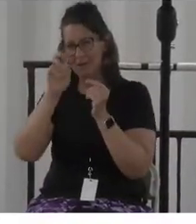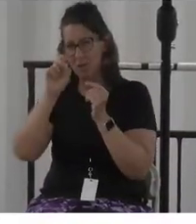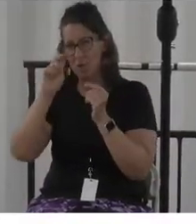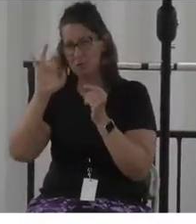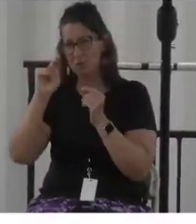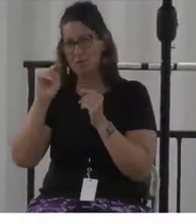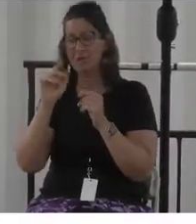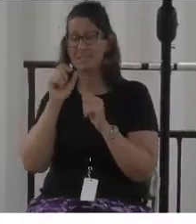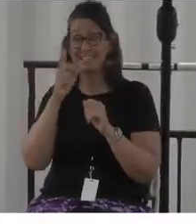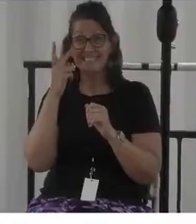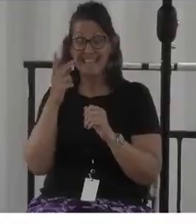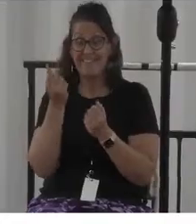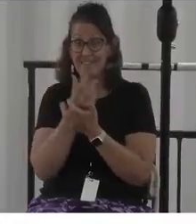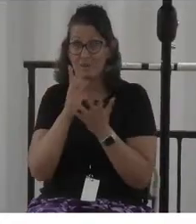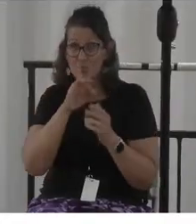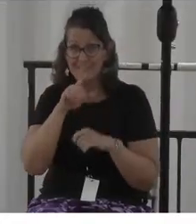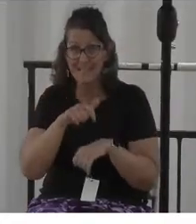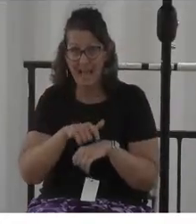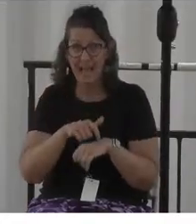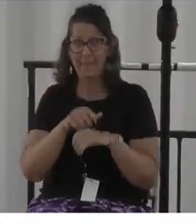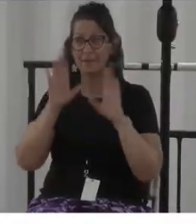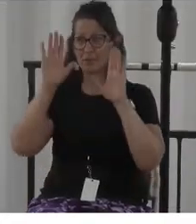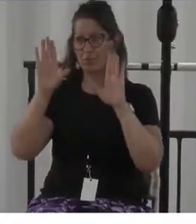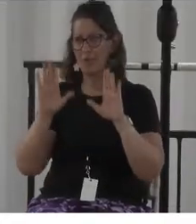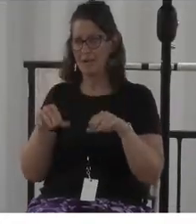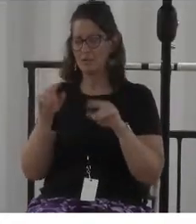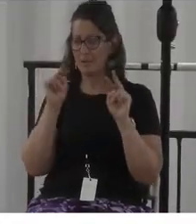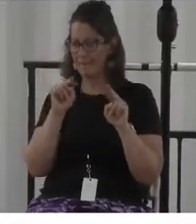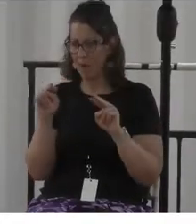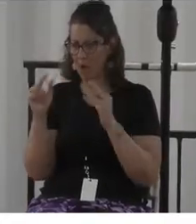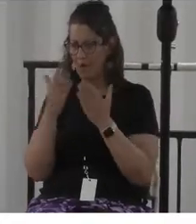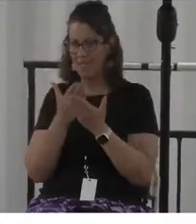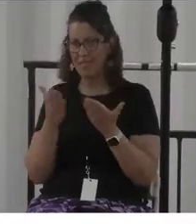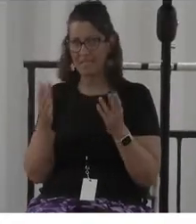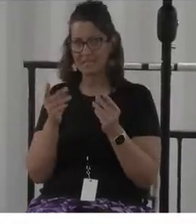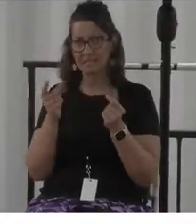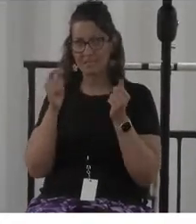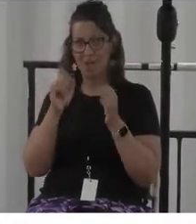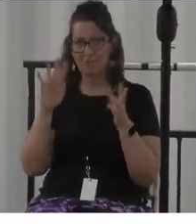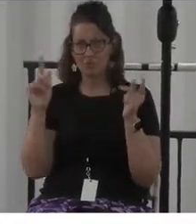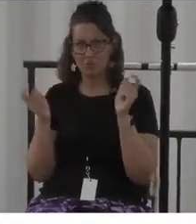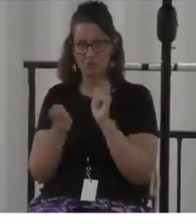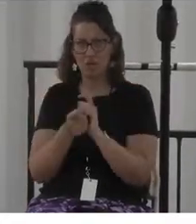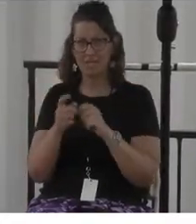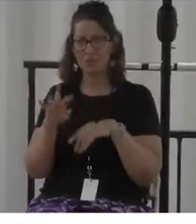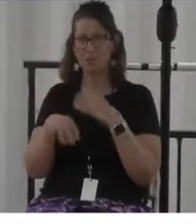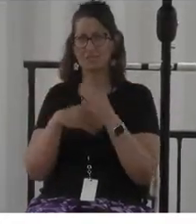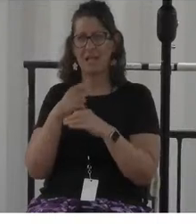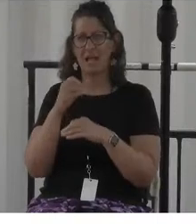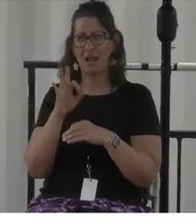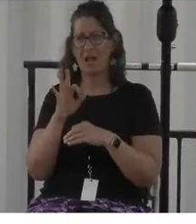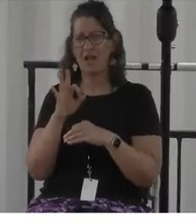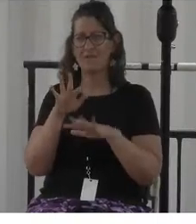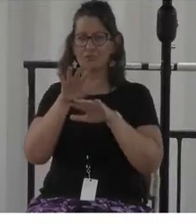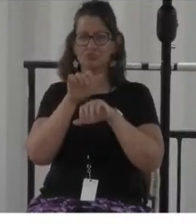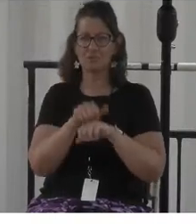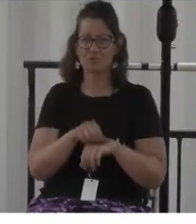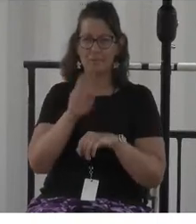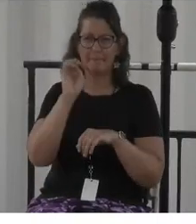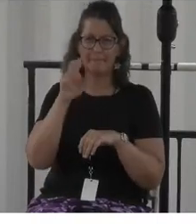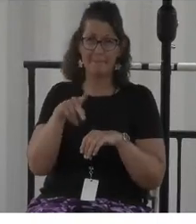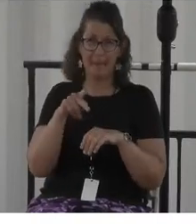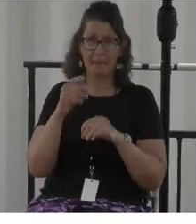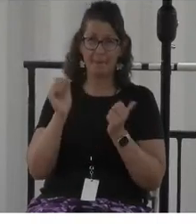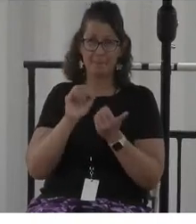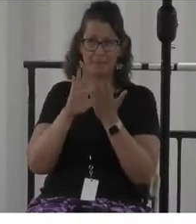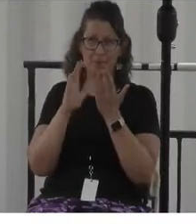it's just a really fantastic data set to be able to actually monitor things at the speed of change, instead of kind of a traditional mapping approach that